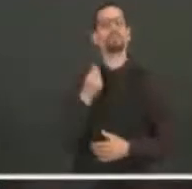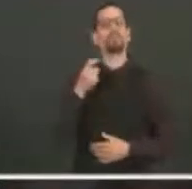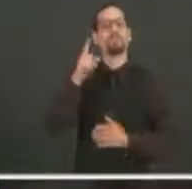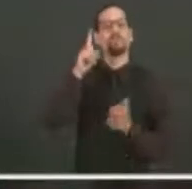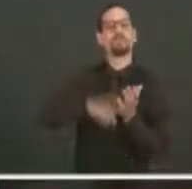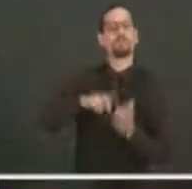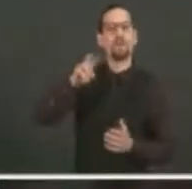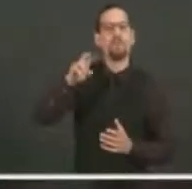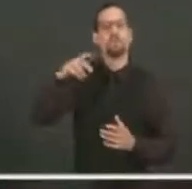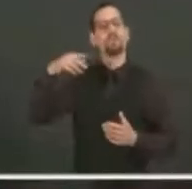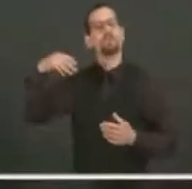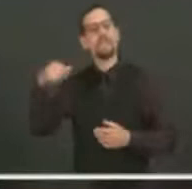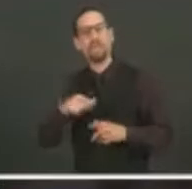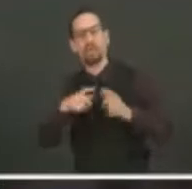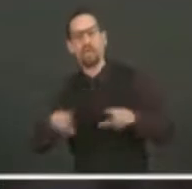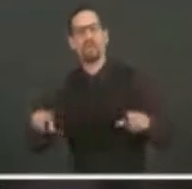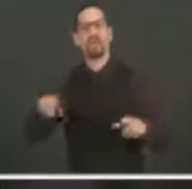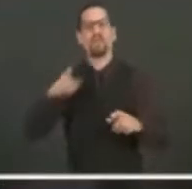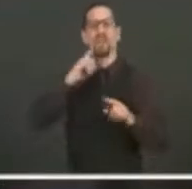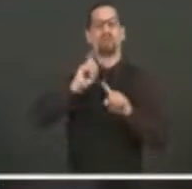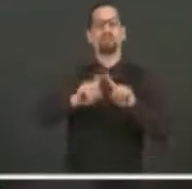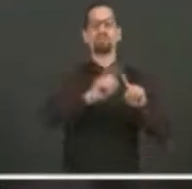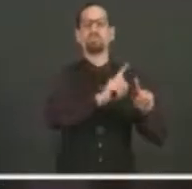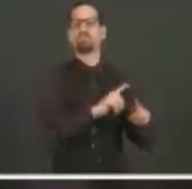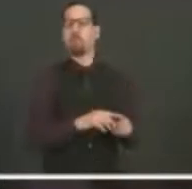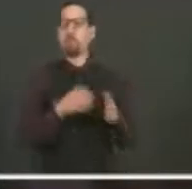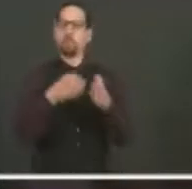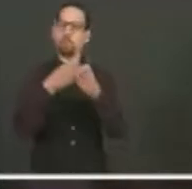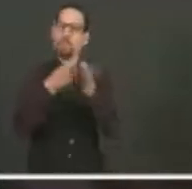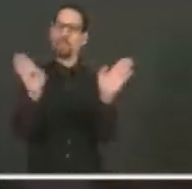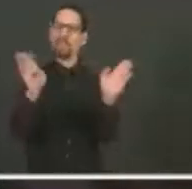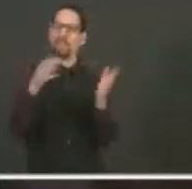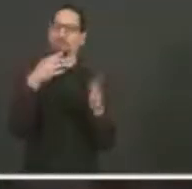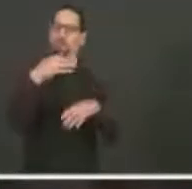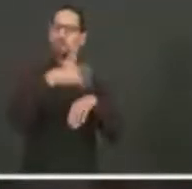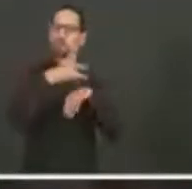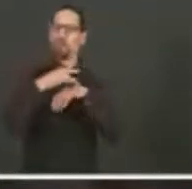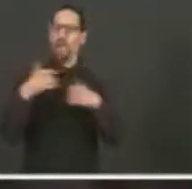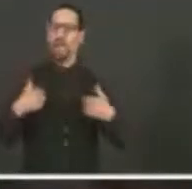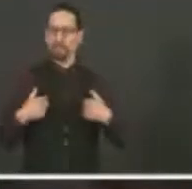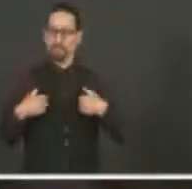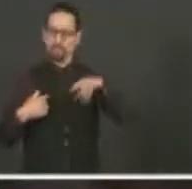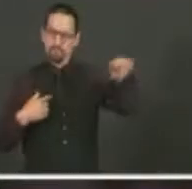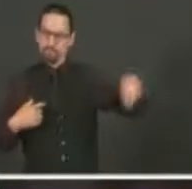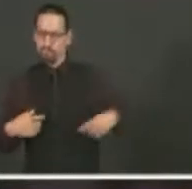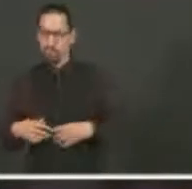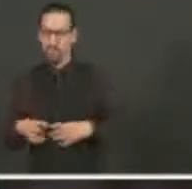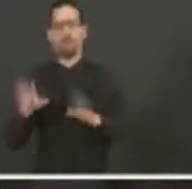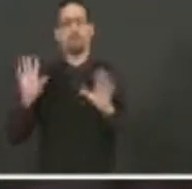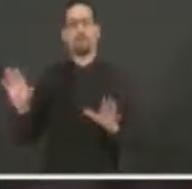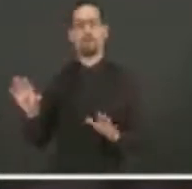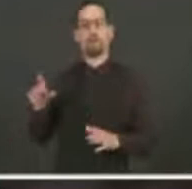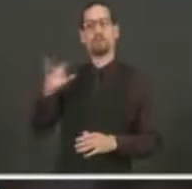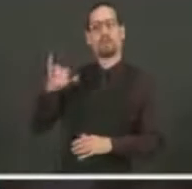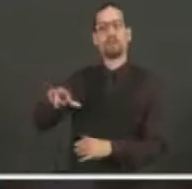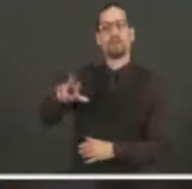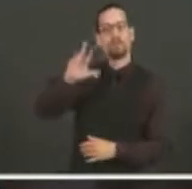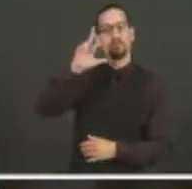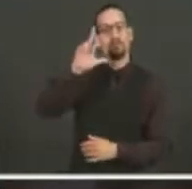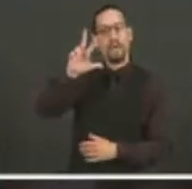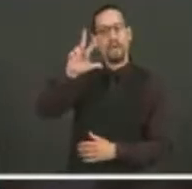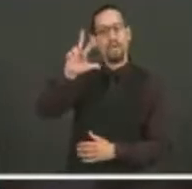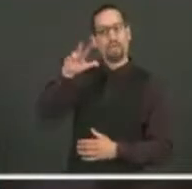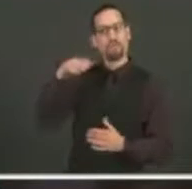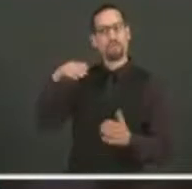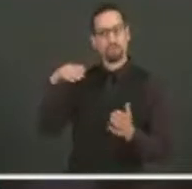that stuff. So yes, that is correct. It's all private, exactly. Zero taxpayer dollars. Yep.